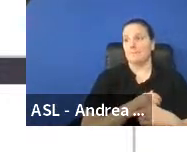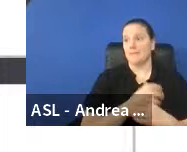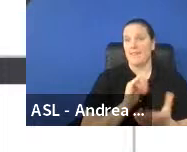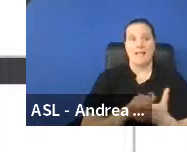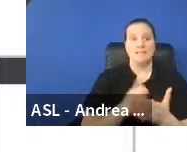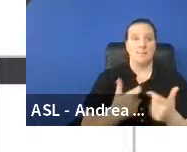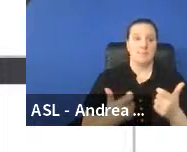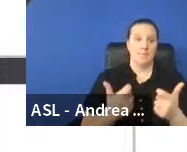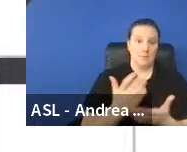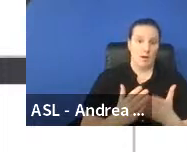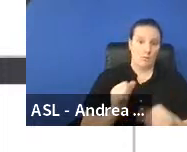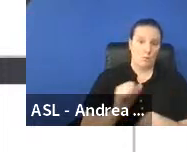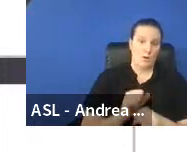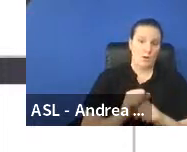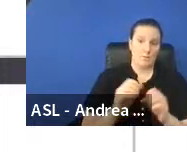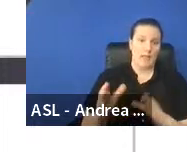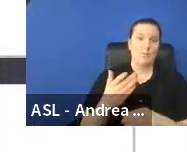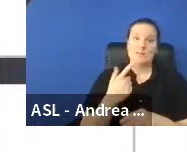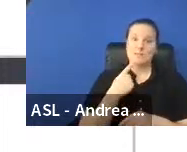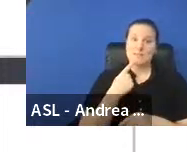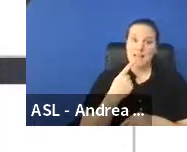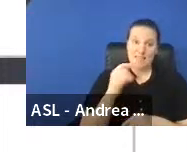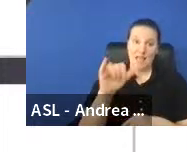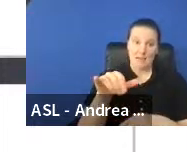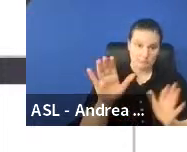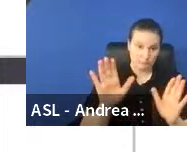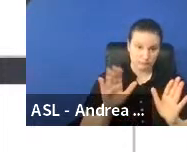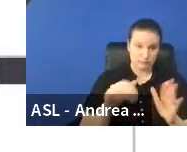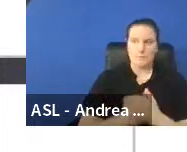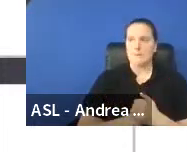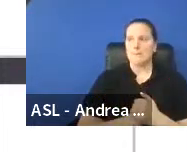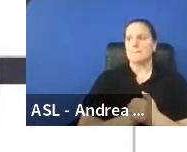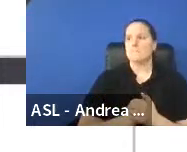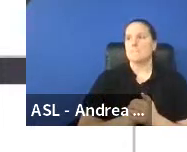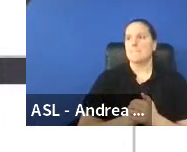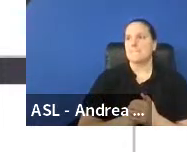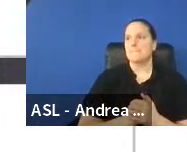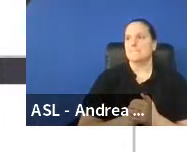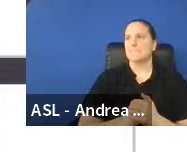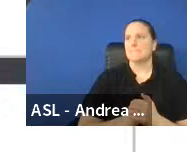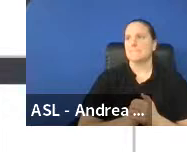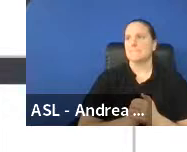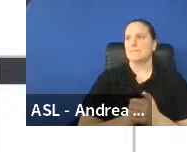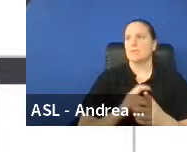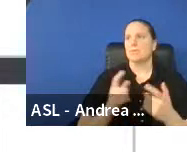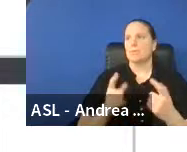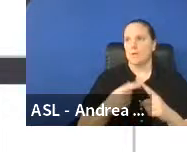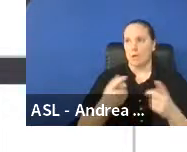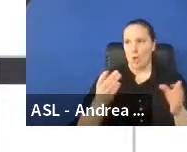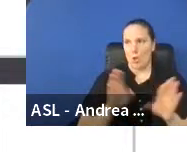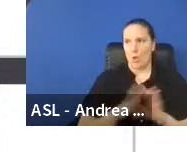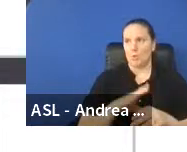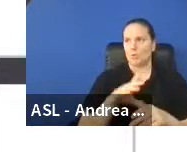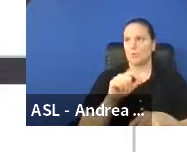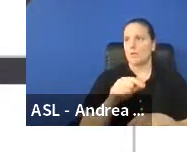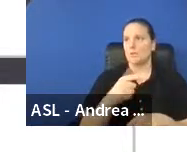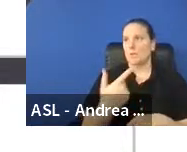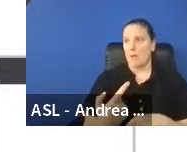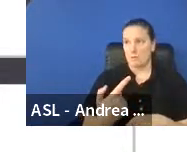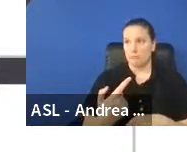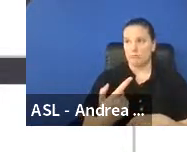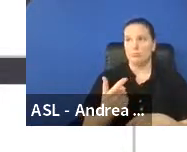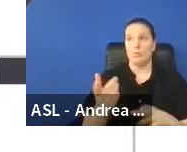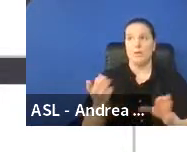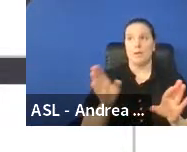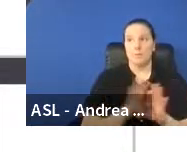big part of the work plan, and I just wanted to say that out loud. As we closed out 2021, we completed